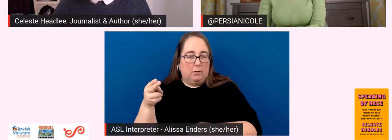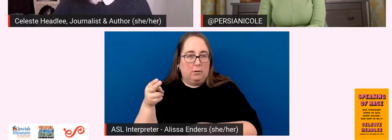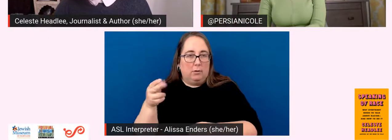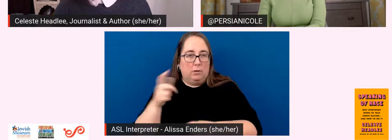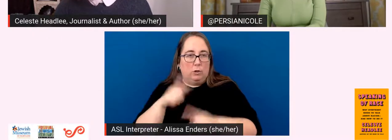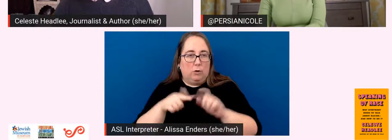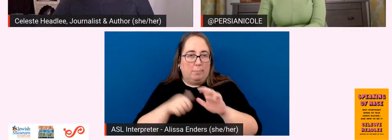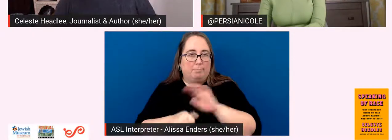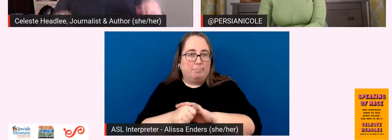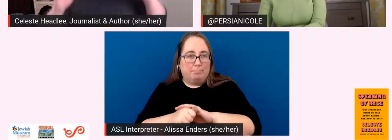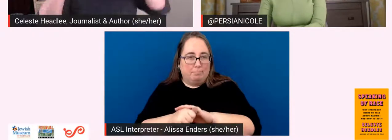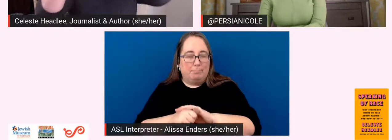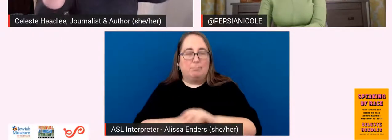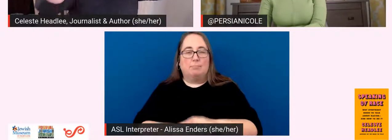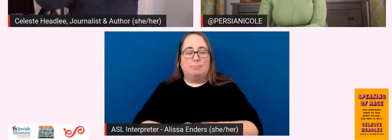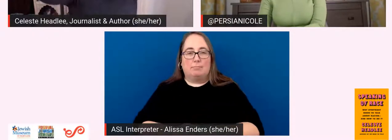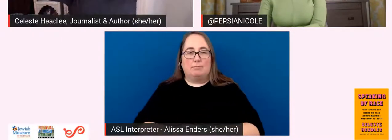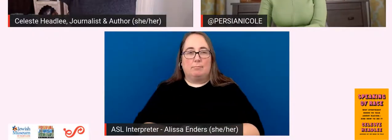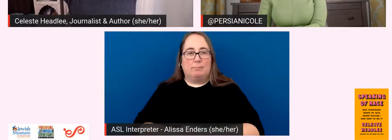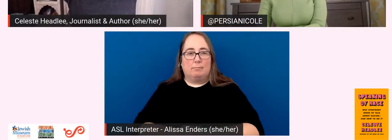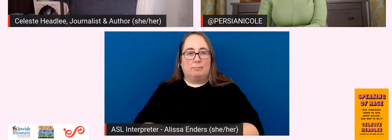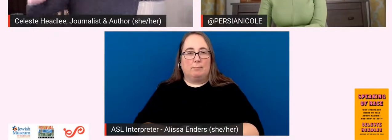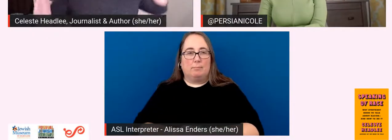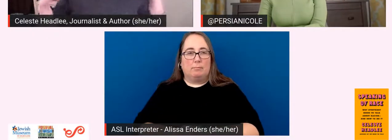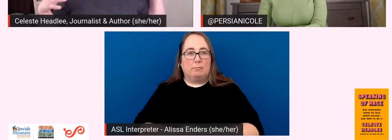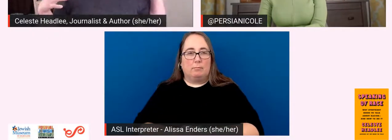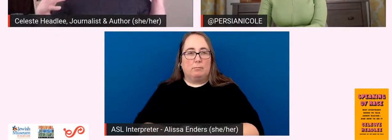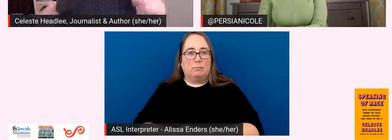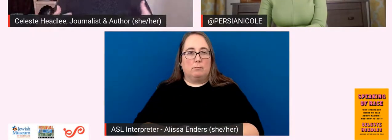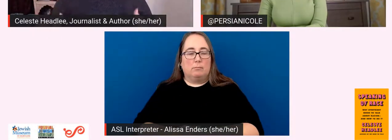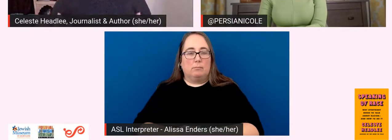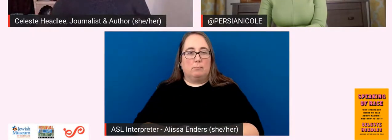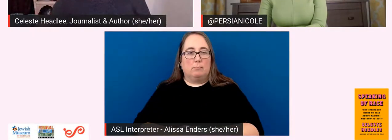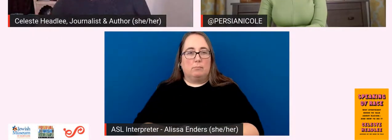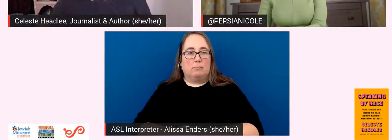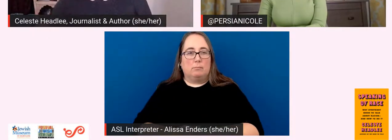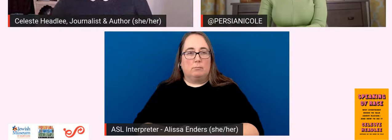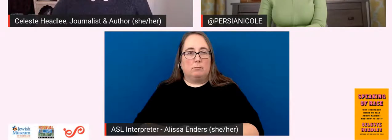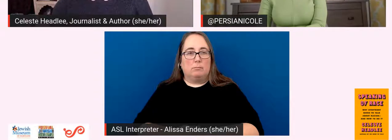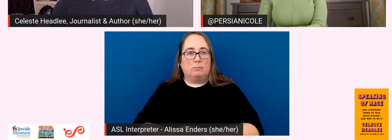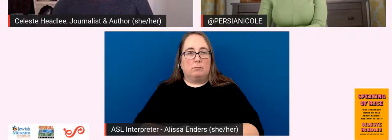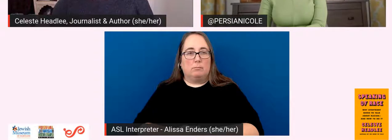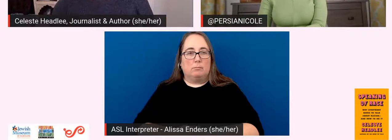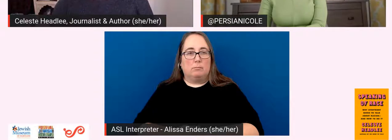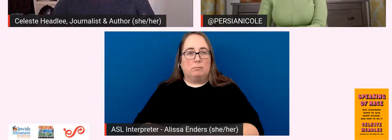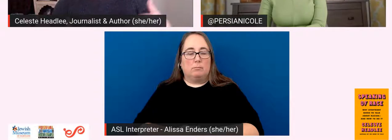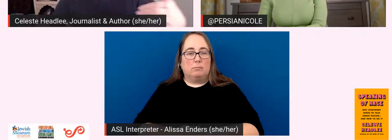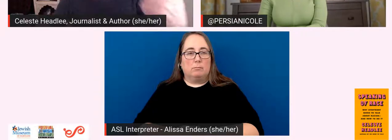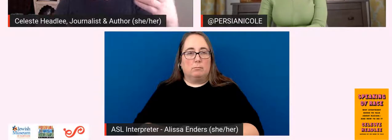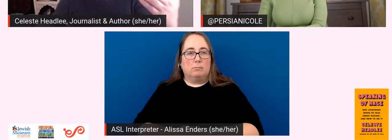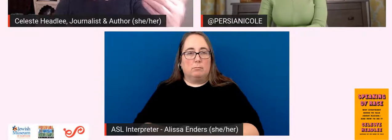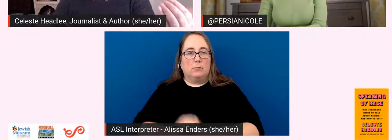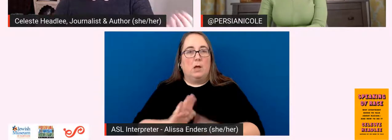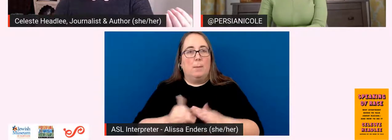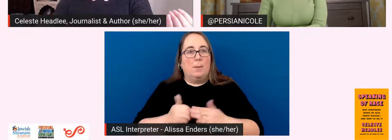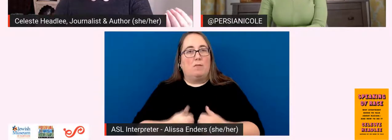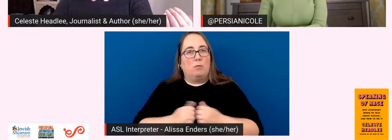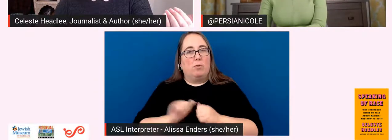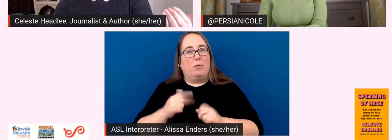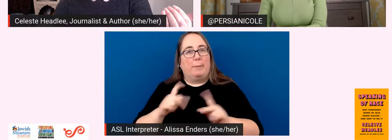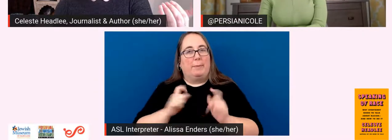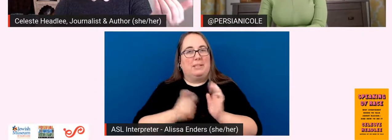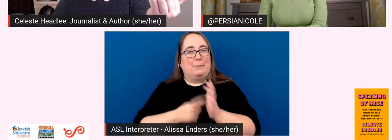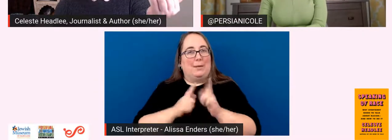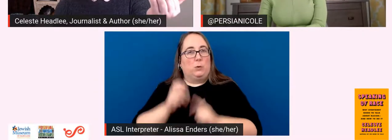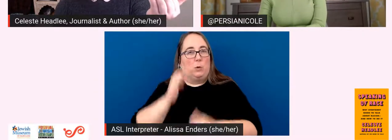incognito. Right. But, you know, it just means that I have spent my entire life with other people demanding to